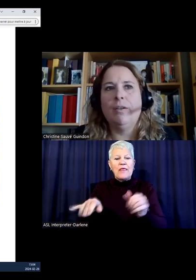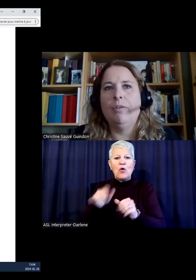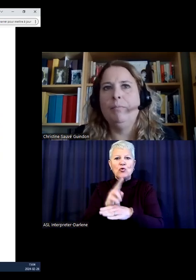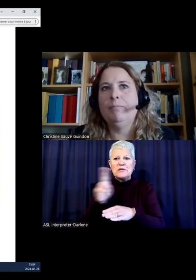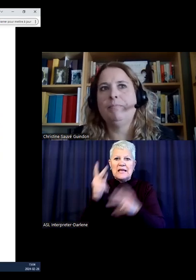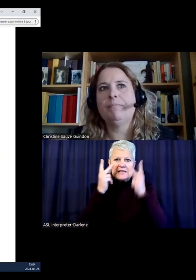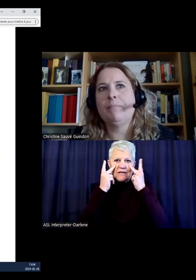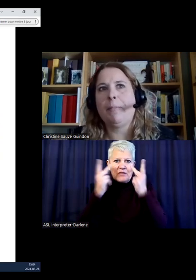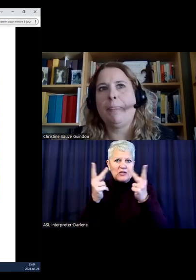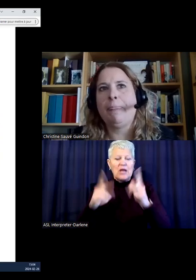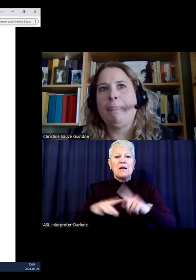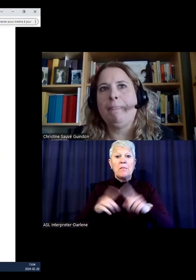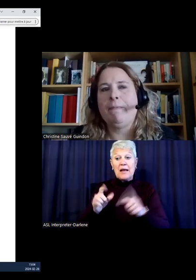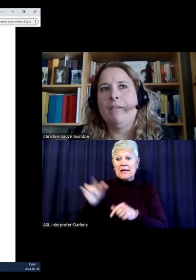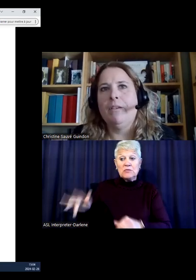touch of them.